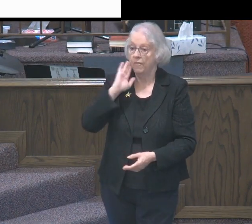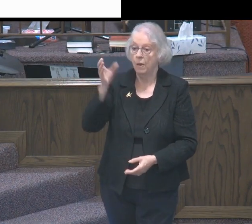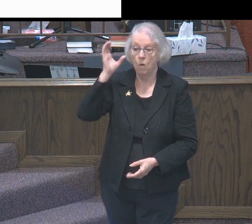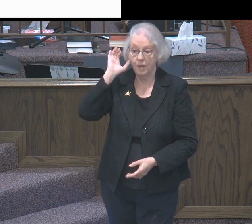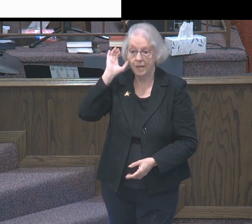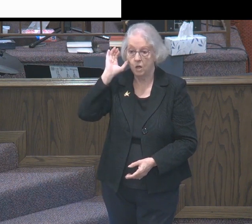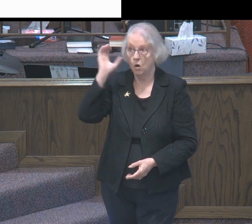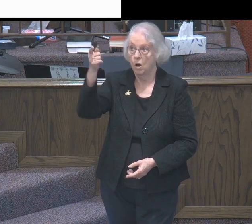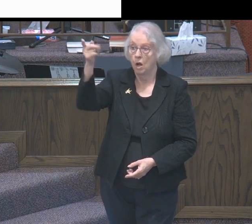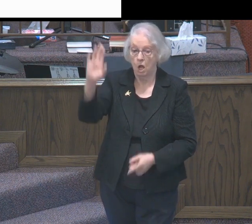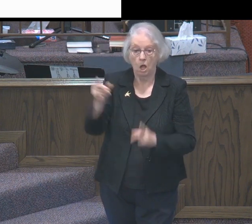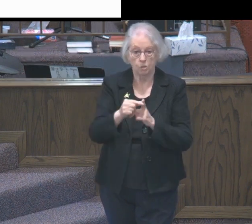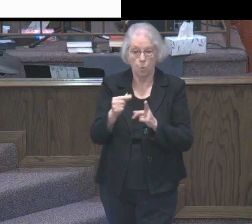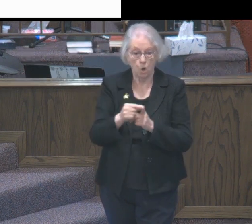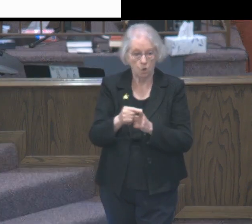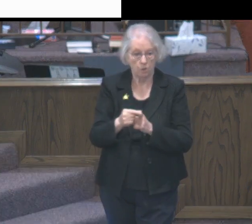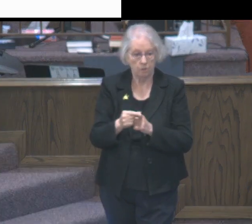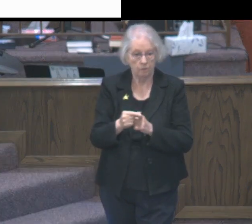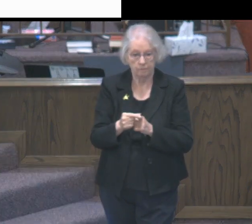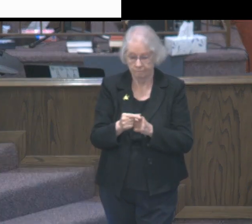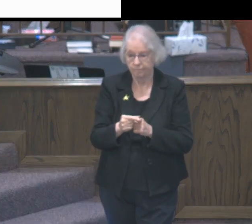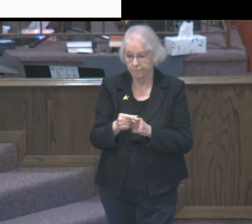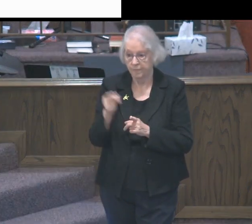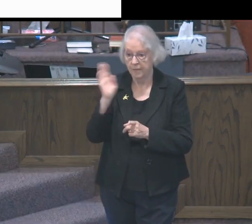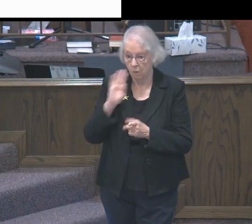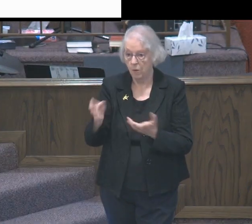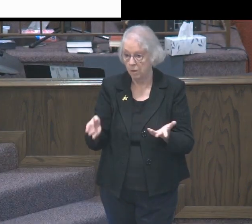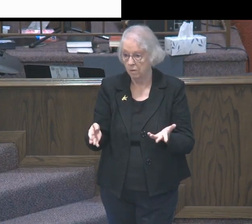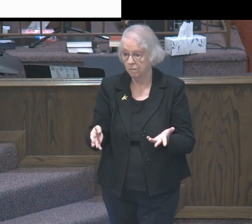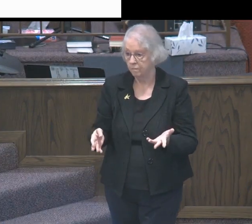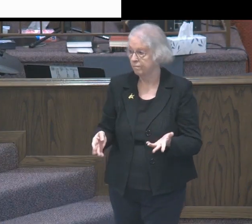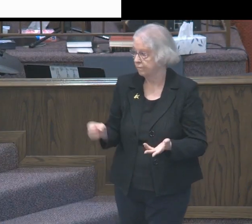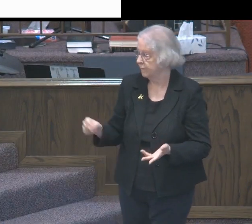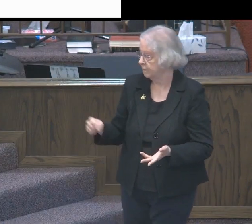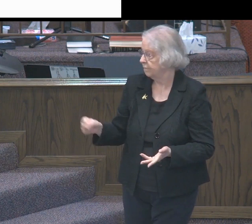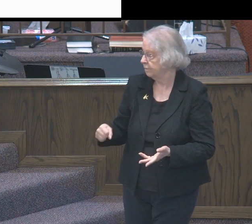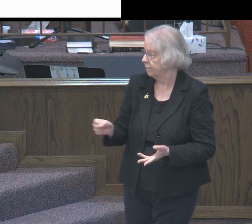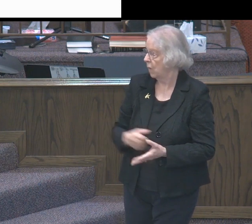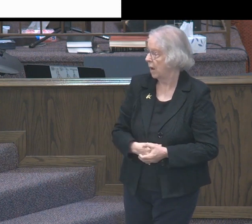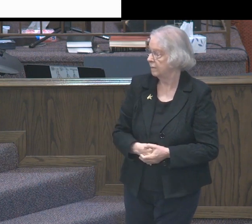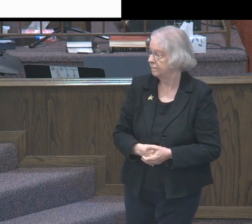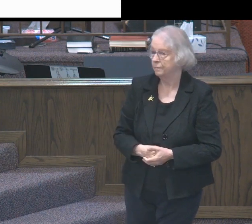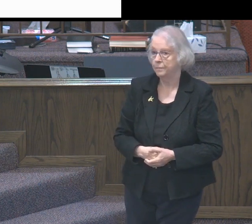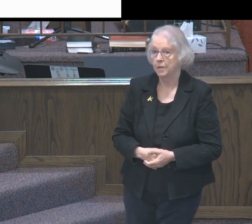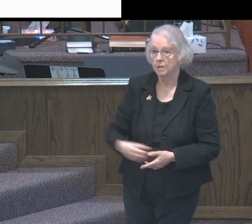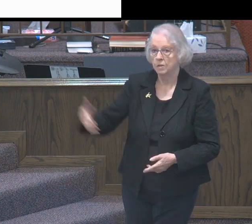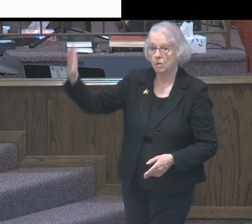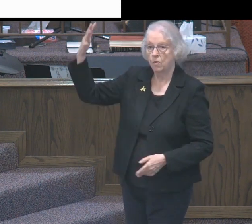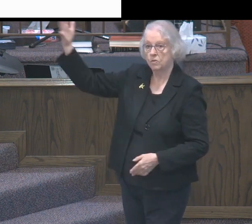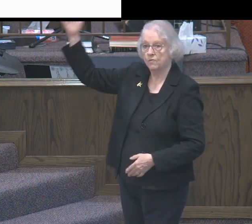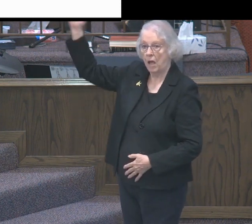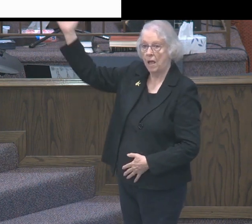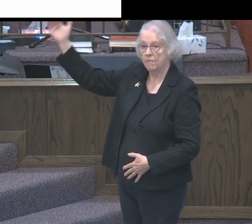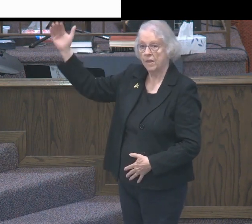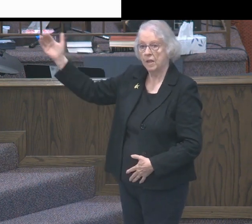in order to do the things that we know we're supposed to do, right? You know you're